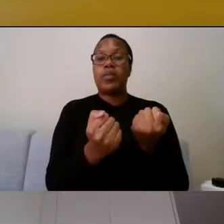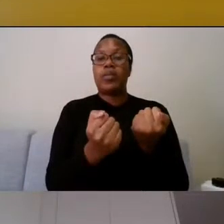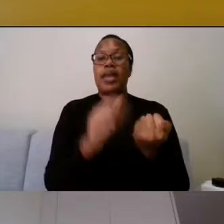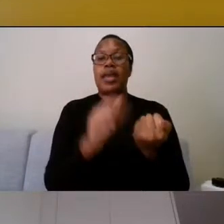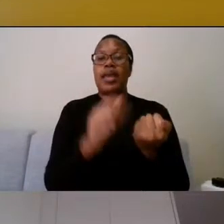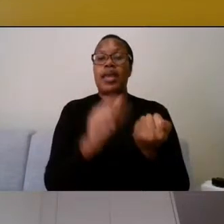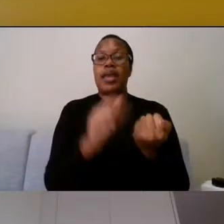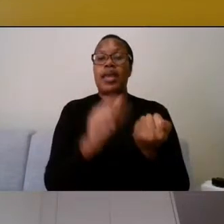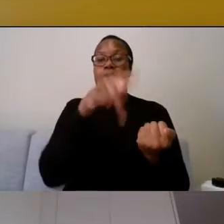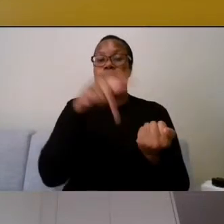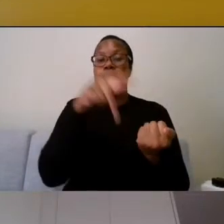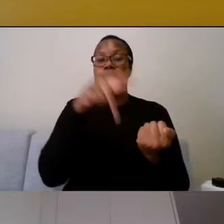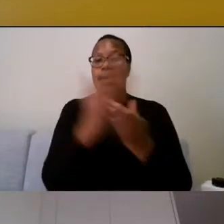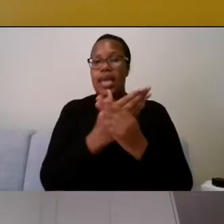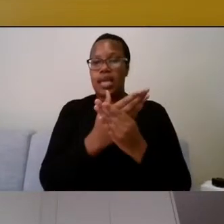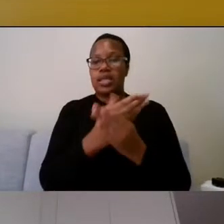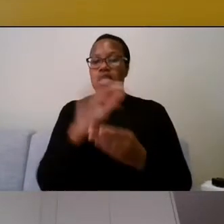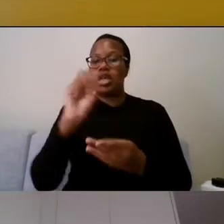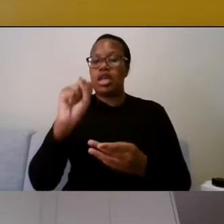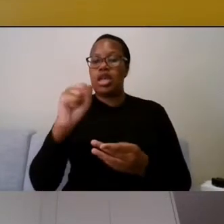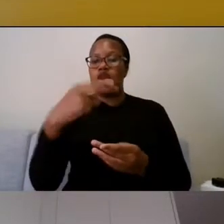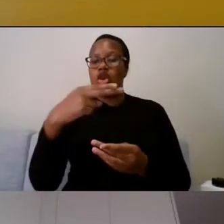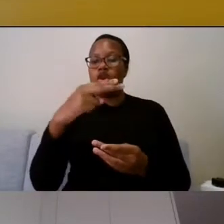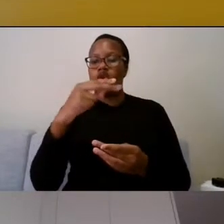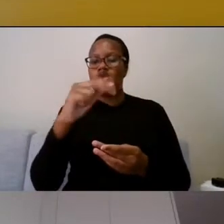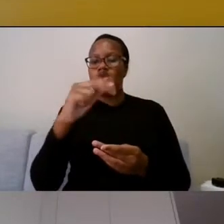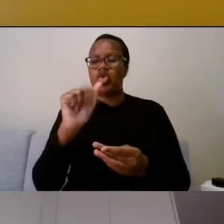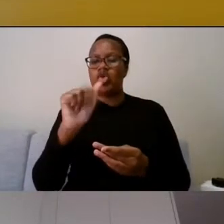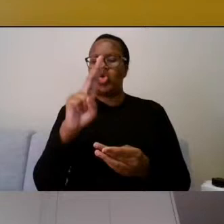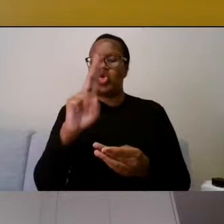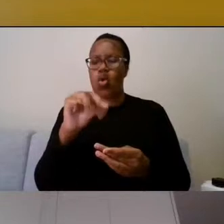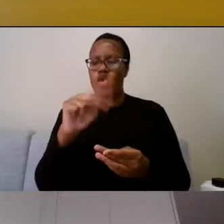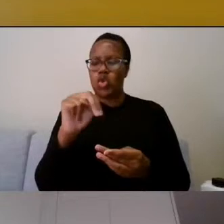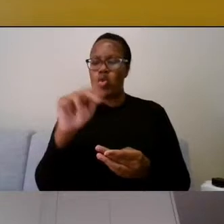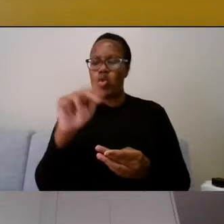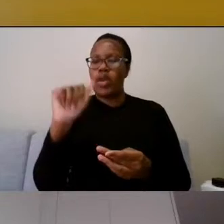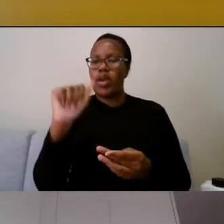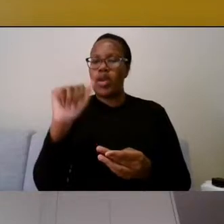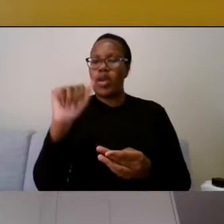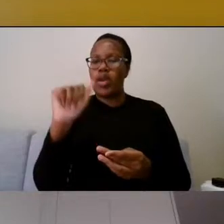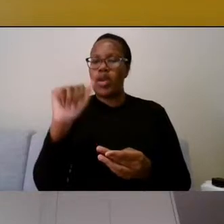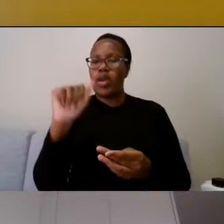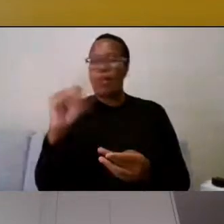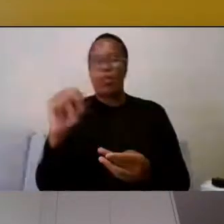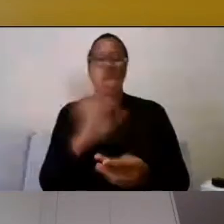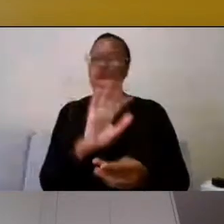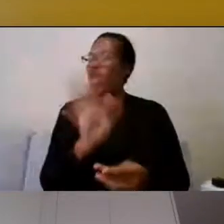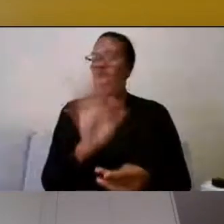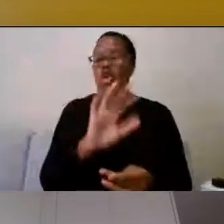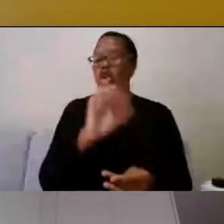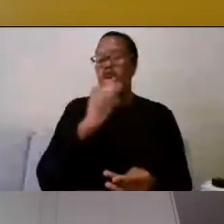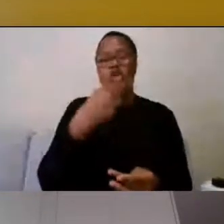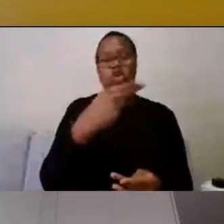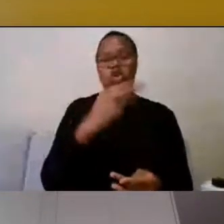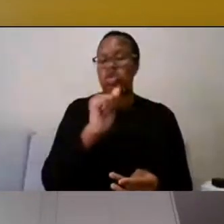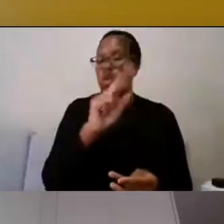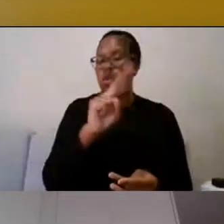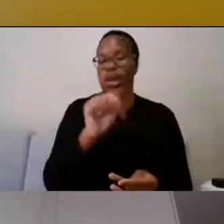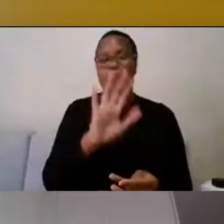NDPP matter, Sean Abrahams had said that a suspension, no, sorry, not Sean Abrahams,